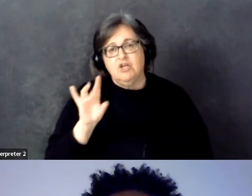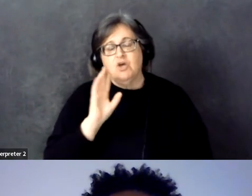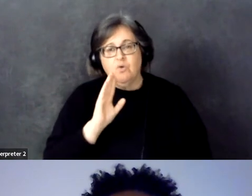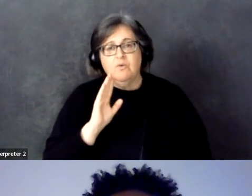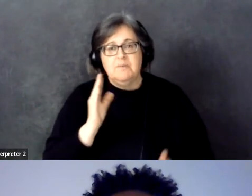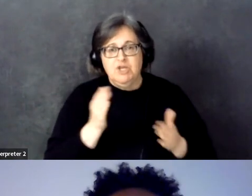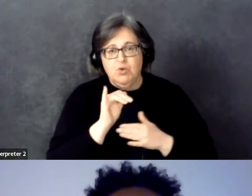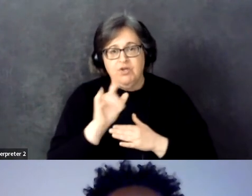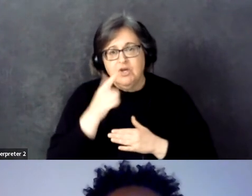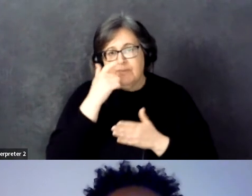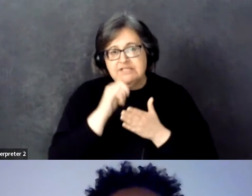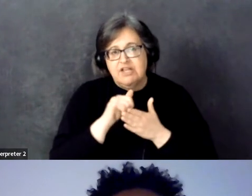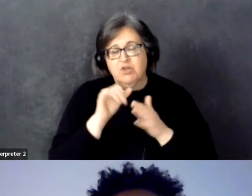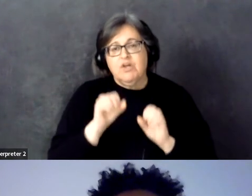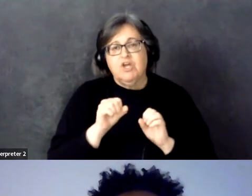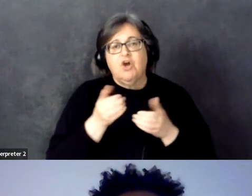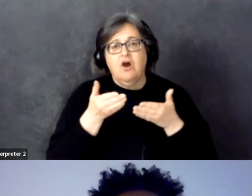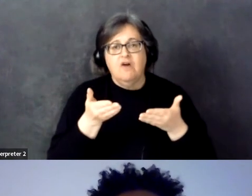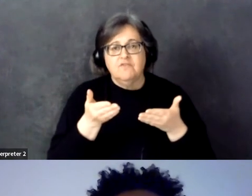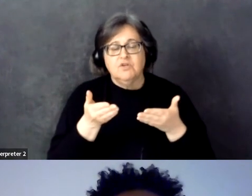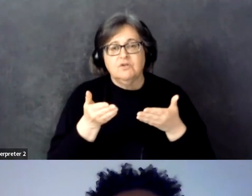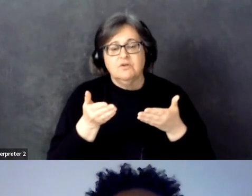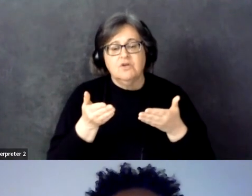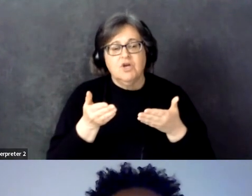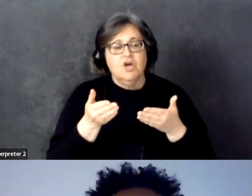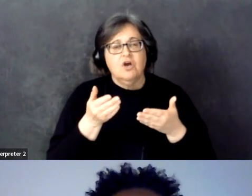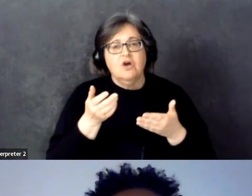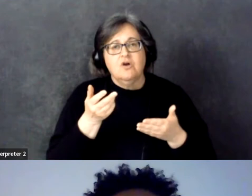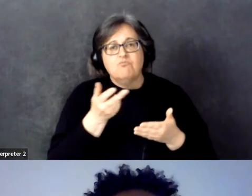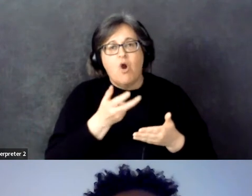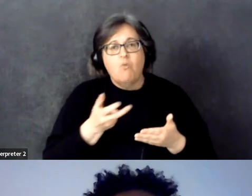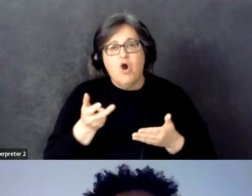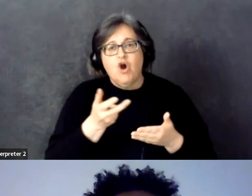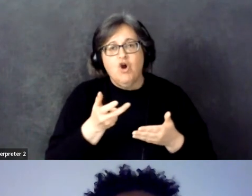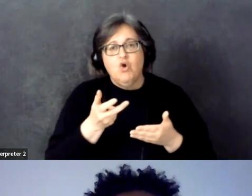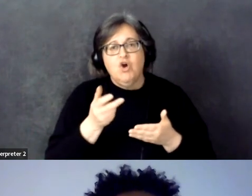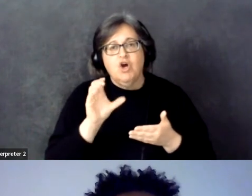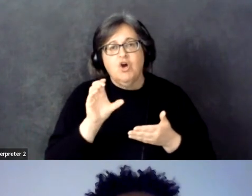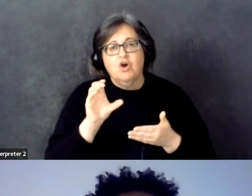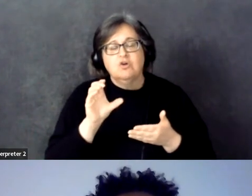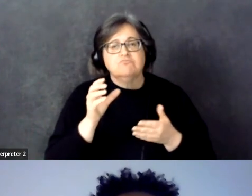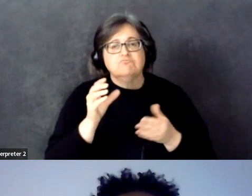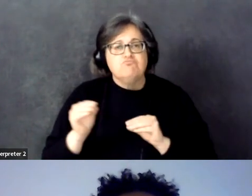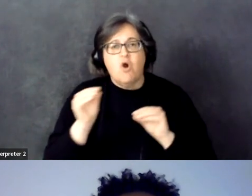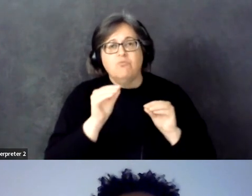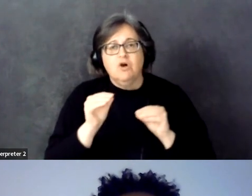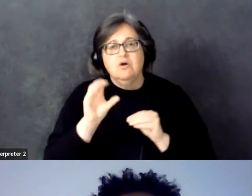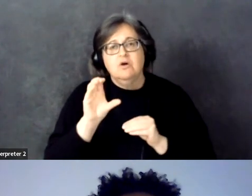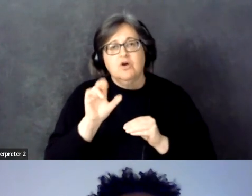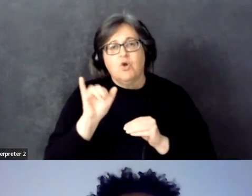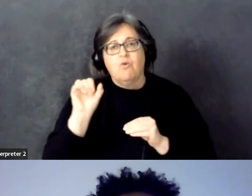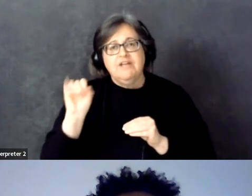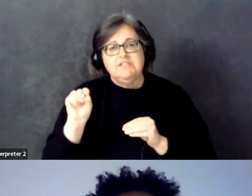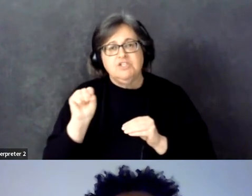And because of that, they'll be able to offer mobile crisis units in various